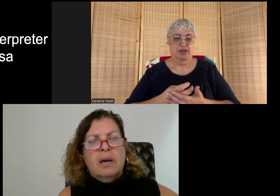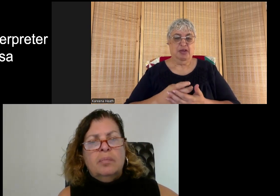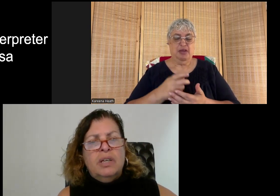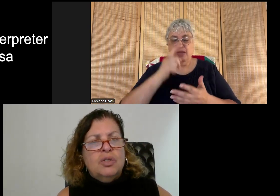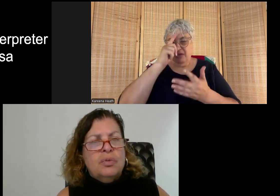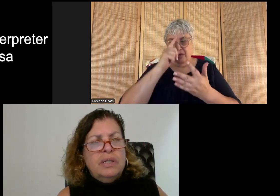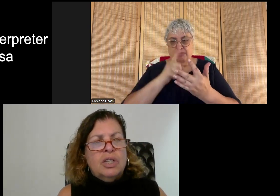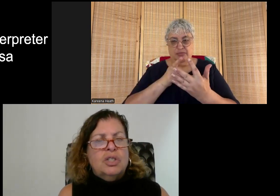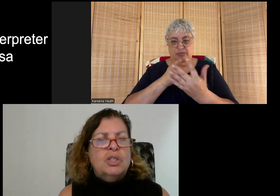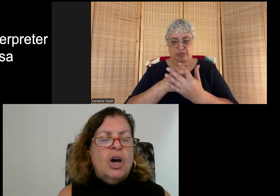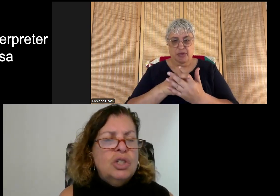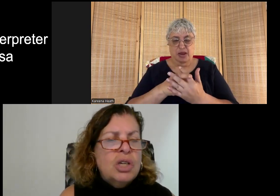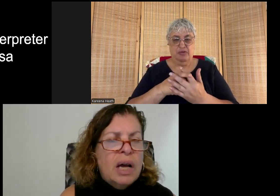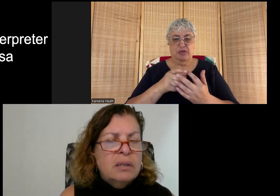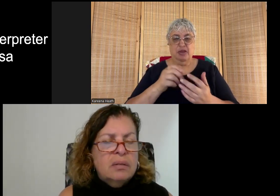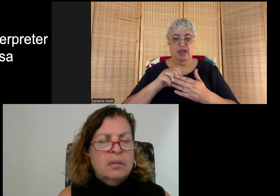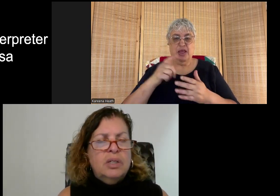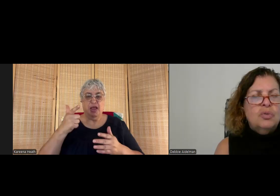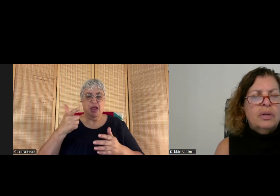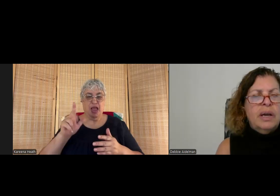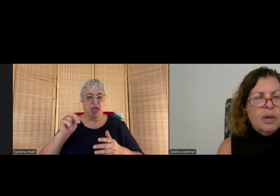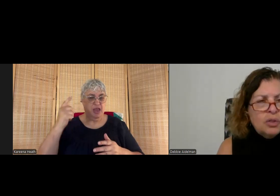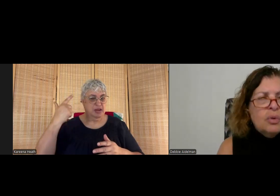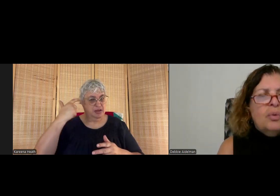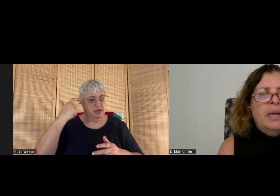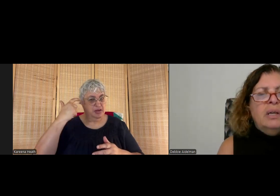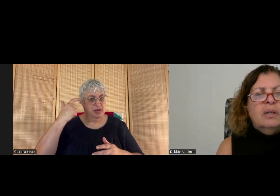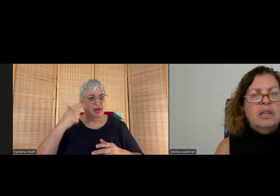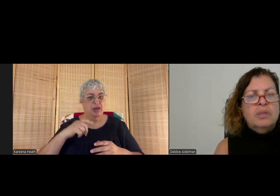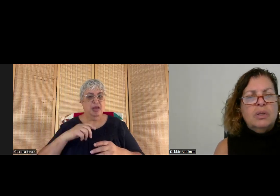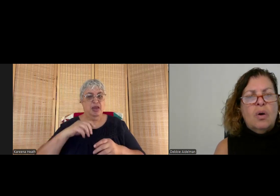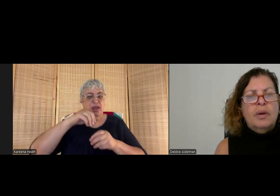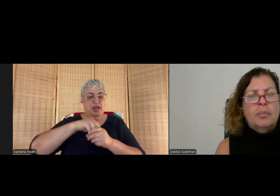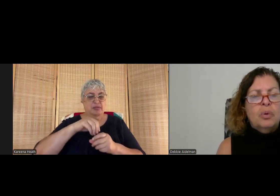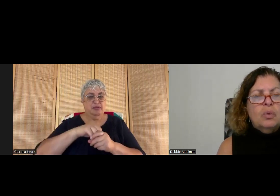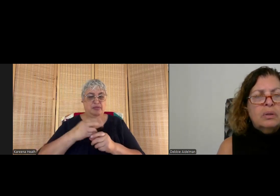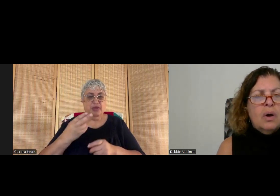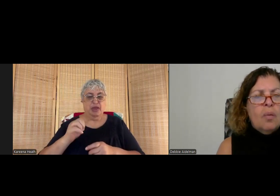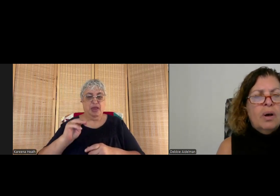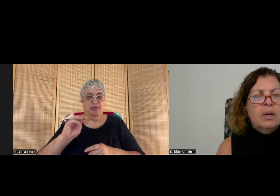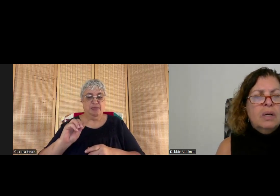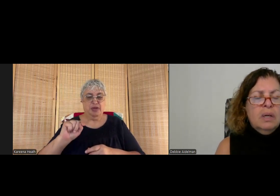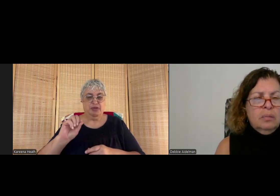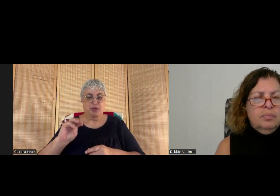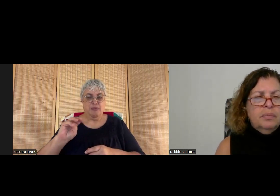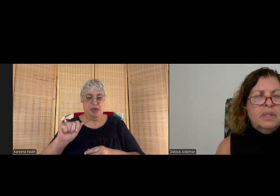penetrating injuries such as gunshot, intracranial hematoma, and prolonged